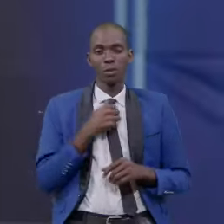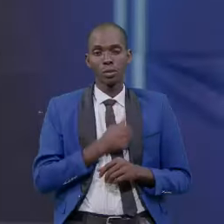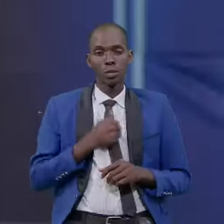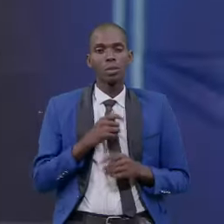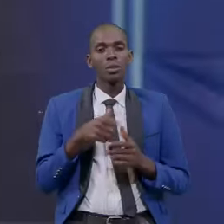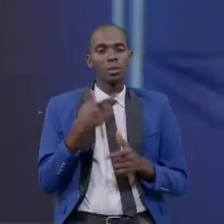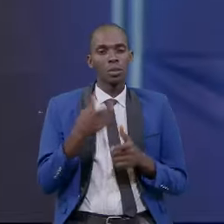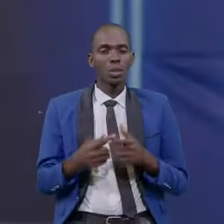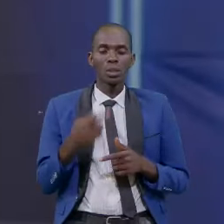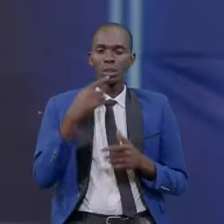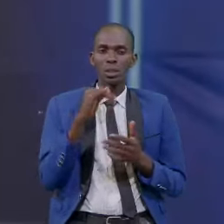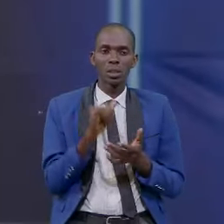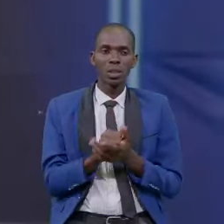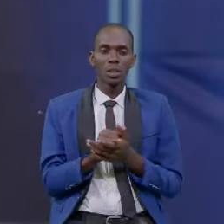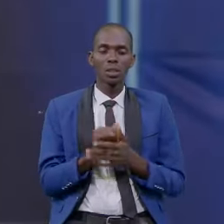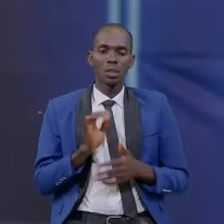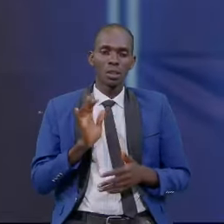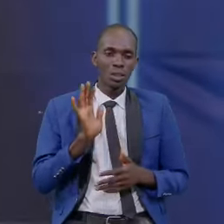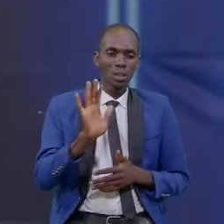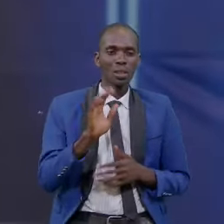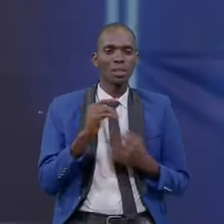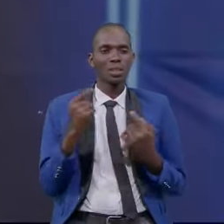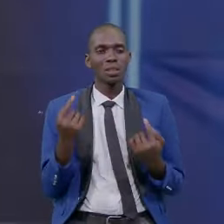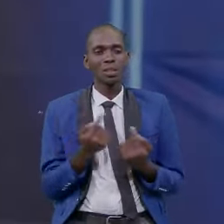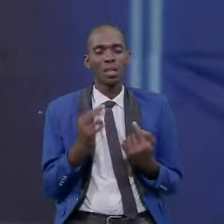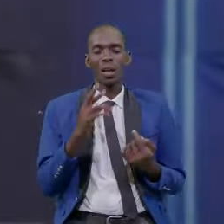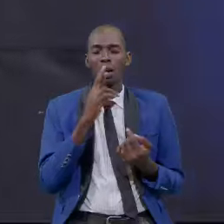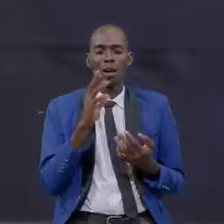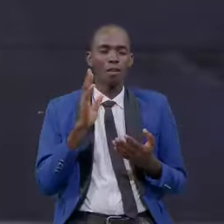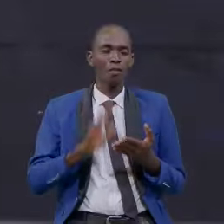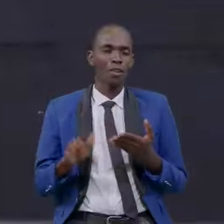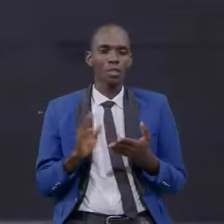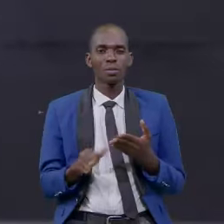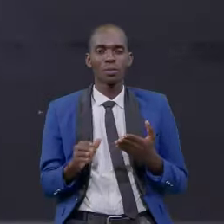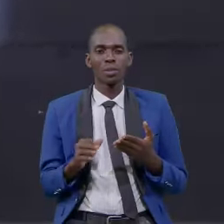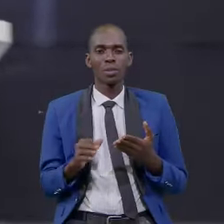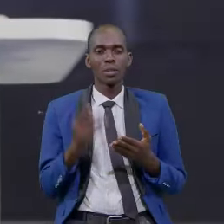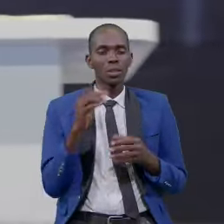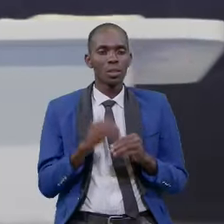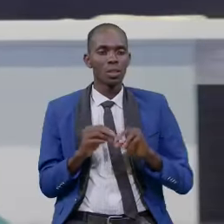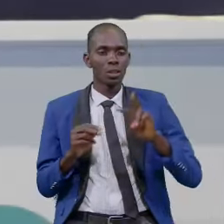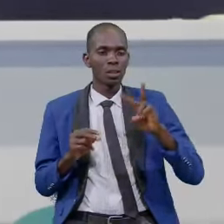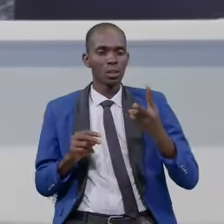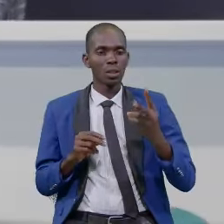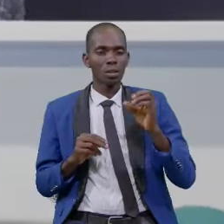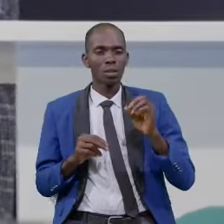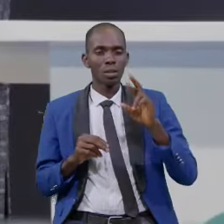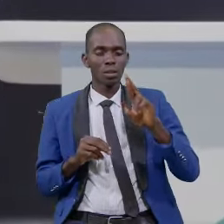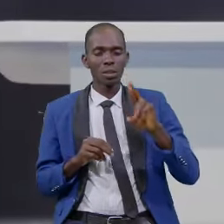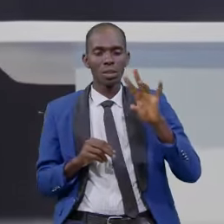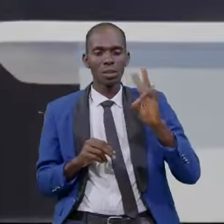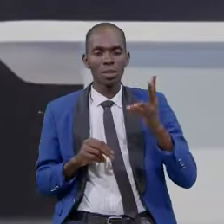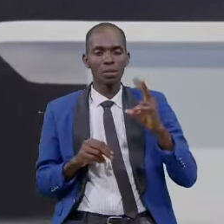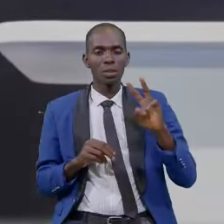thy sins are forgiven. Look at 2 Corinthians chapter 7, verse